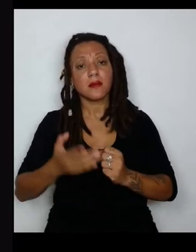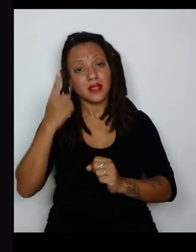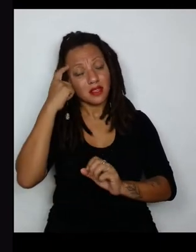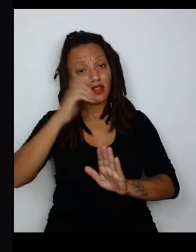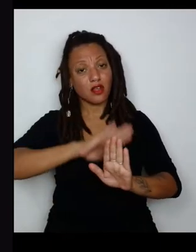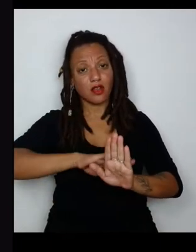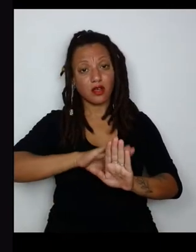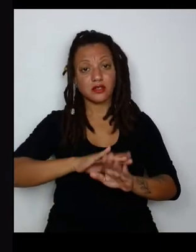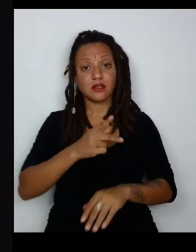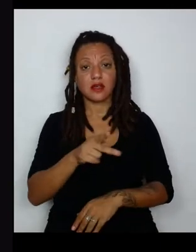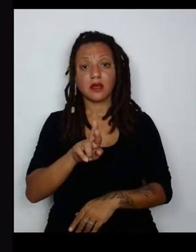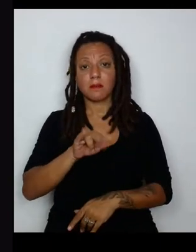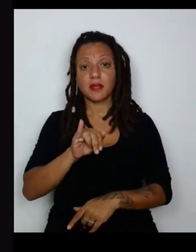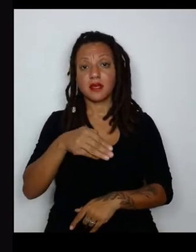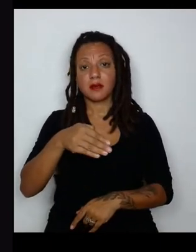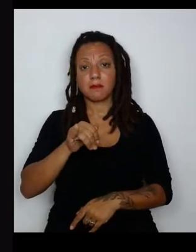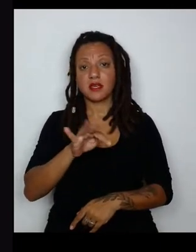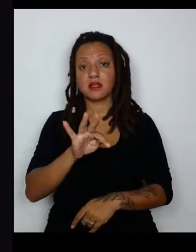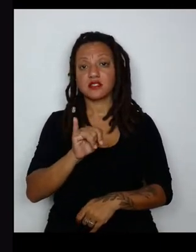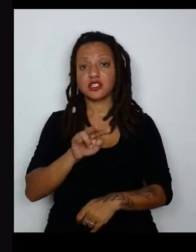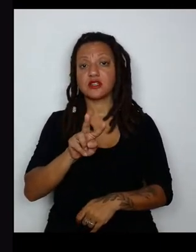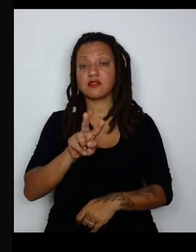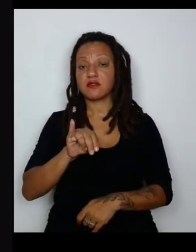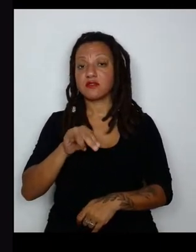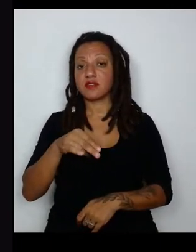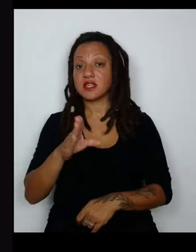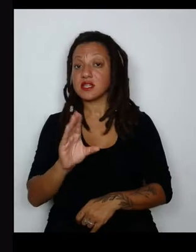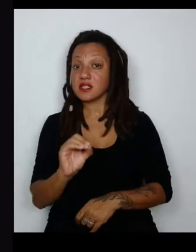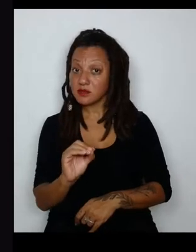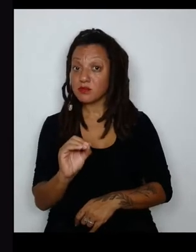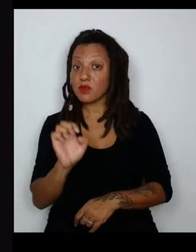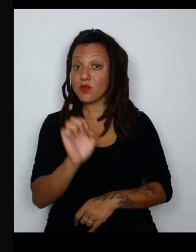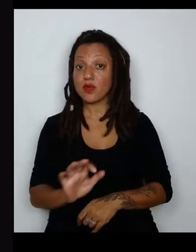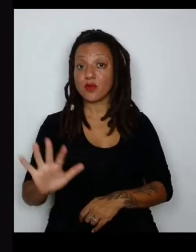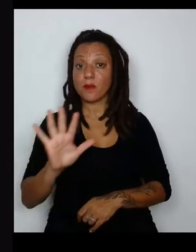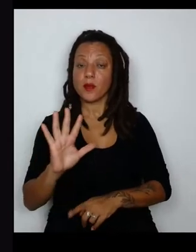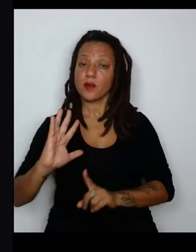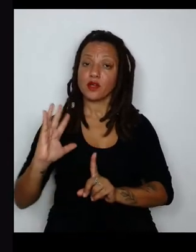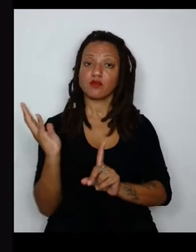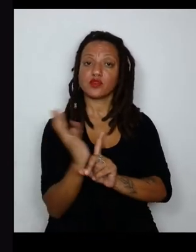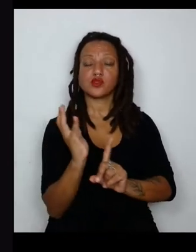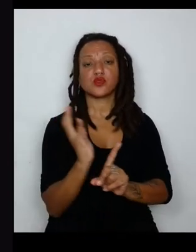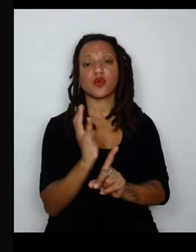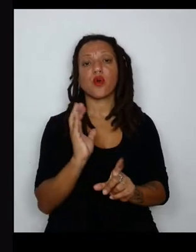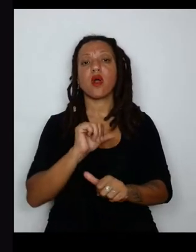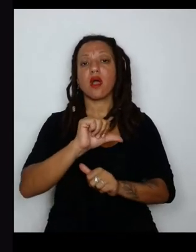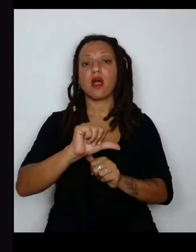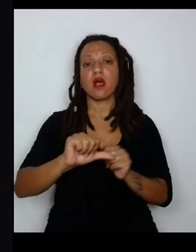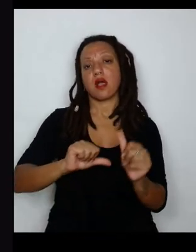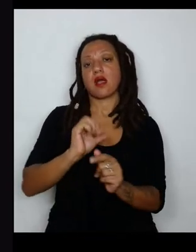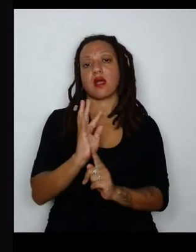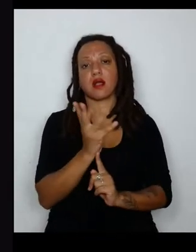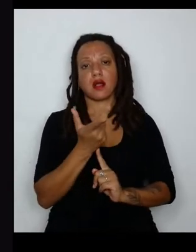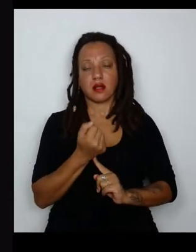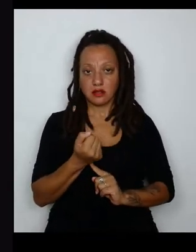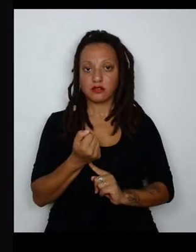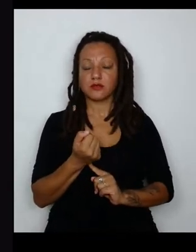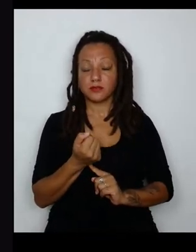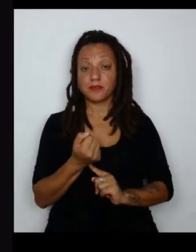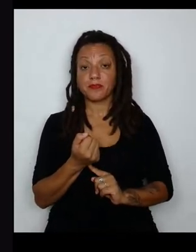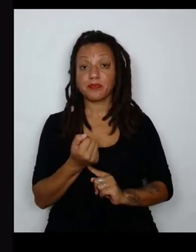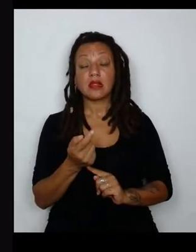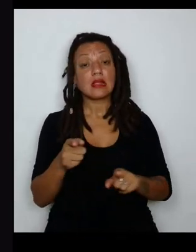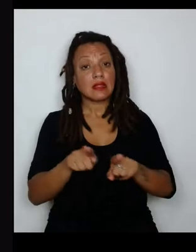shaped its artistic manifestations it should be mentioned that at the time with the possible